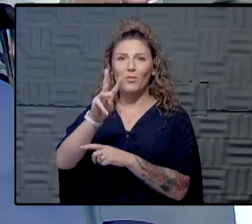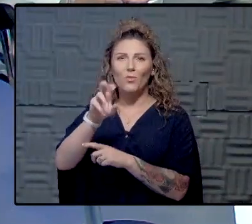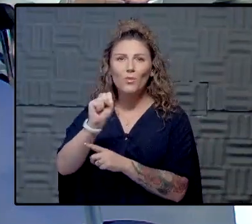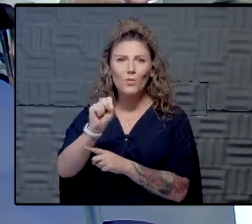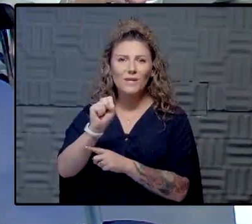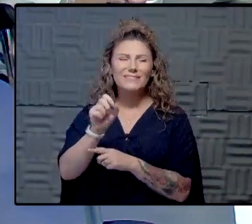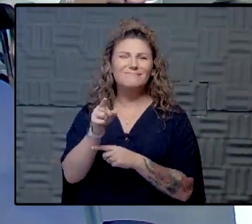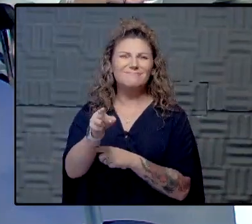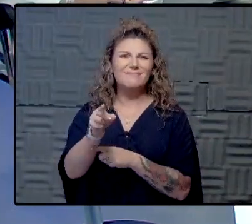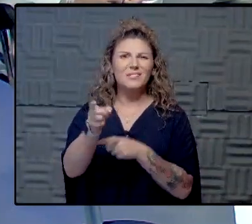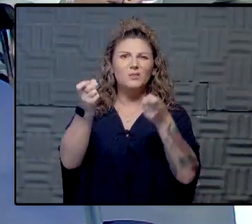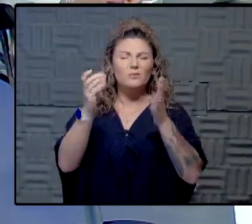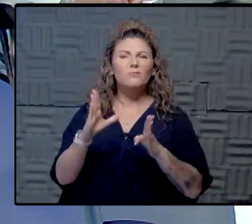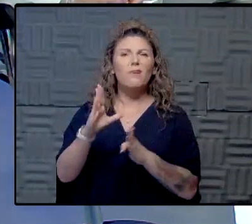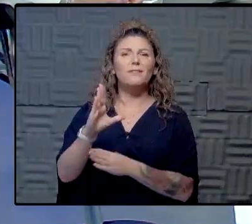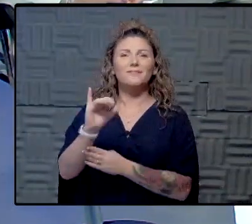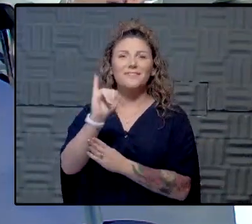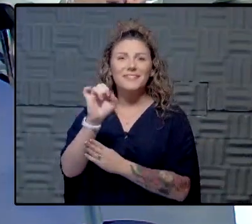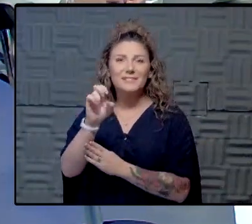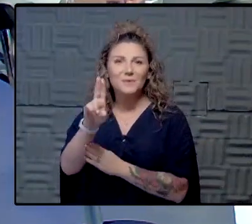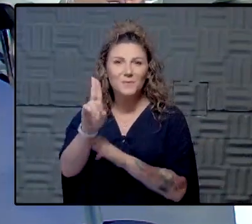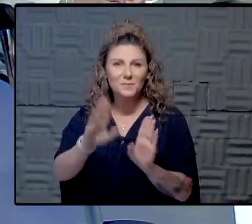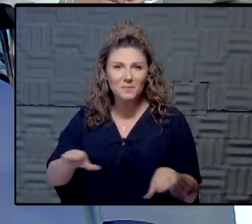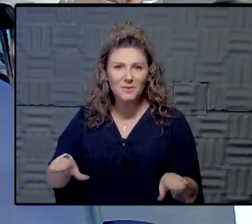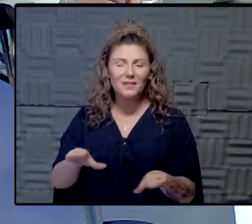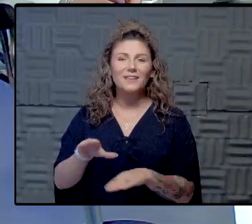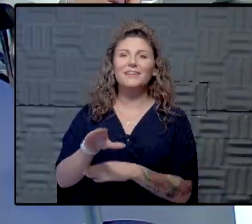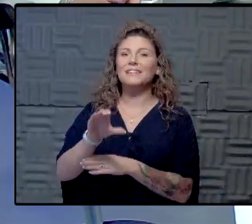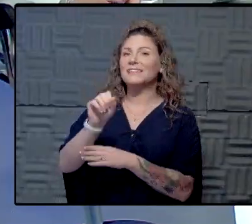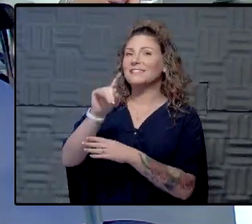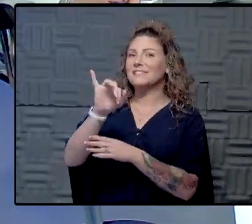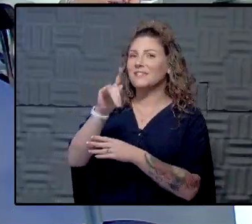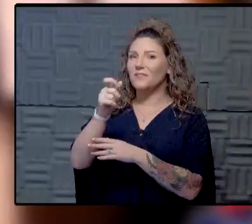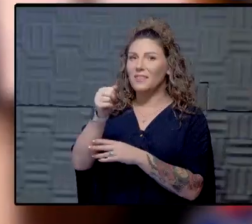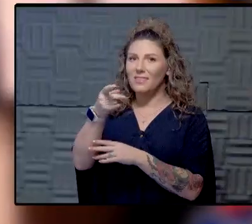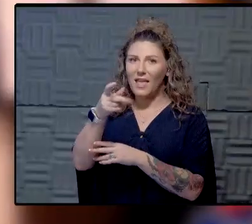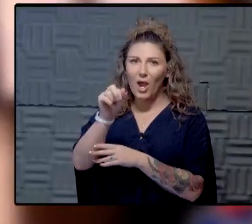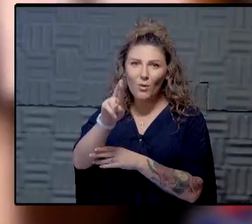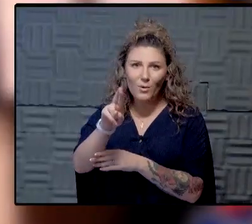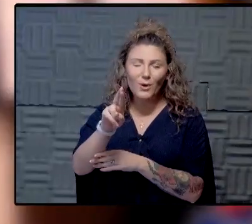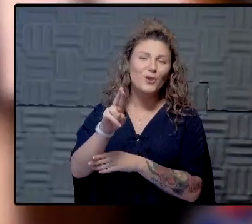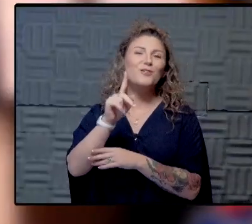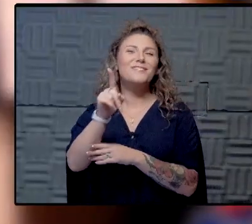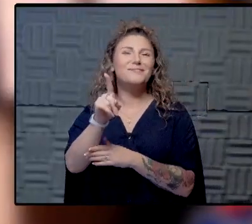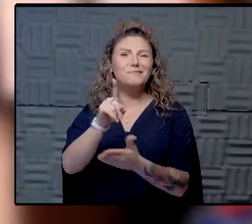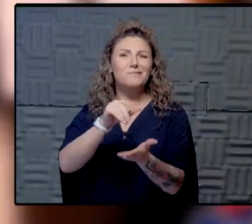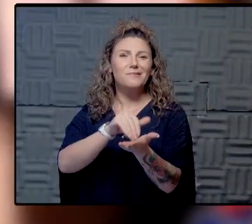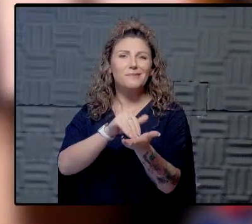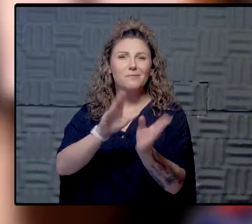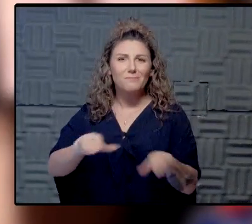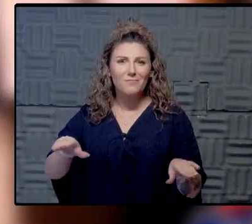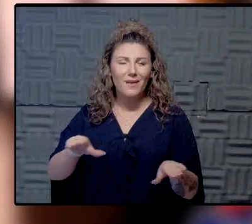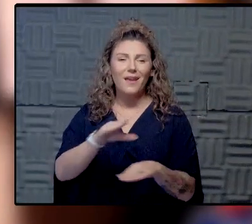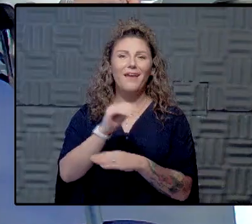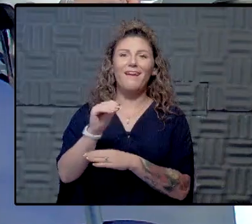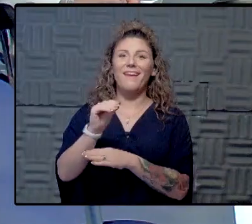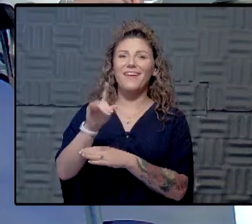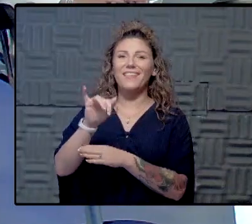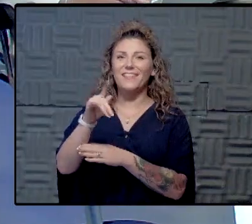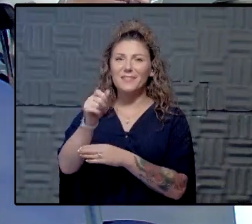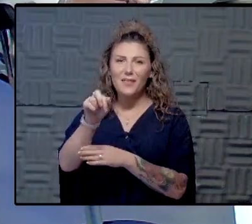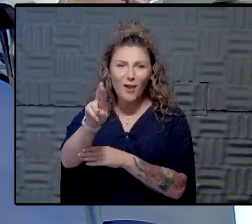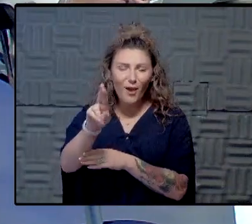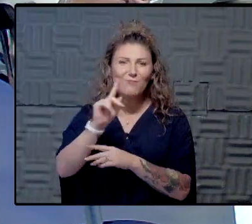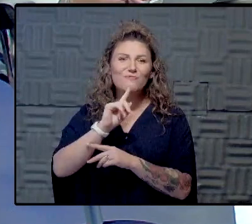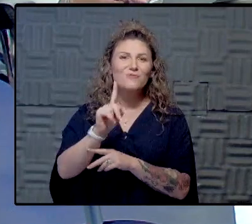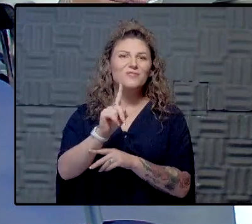Pediatric Intensive Care, Dr. Stephen Lauer, pediatrician, and Dr. Stephen Lassen, pediatric psychologist. We will hear from them in